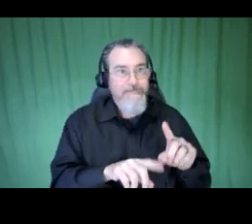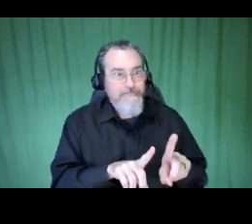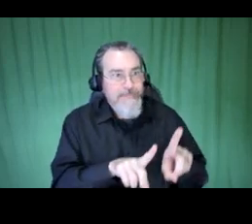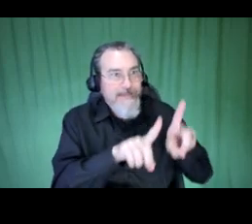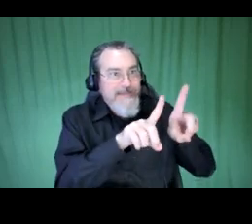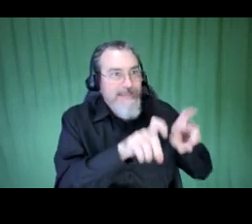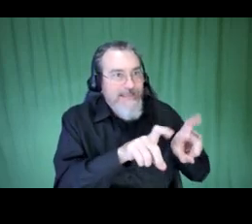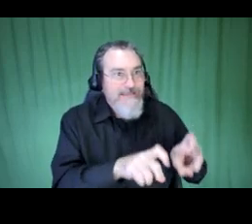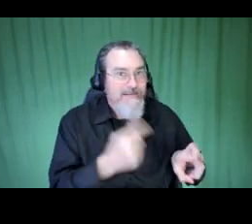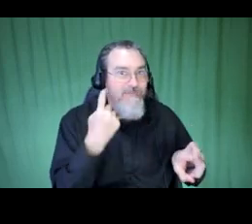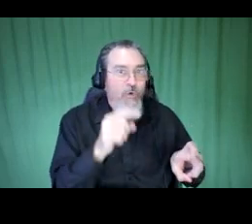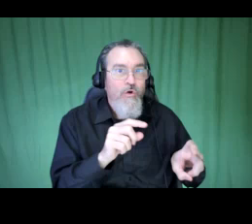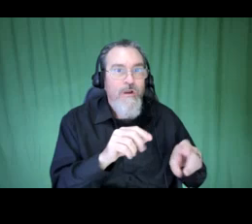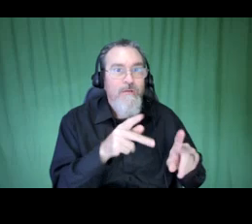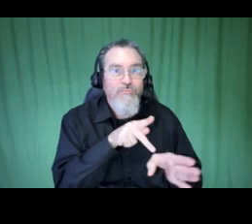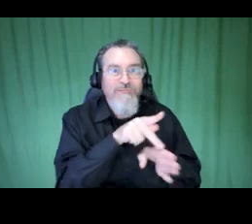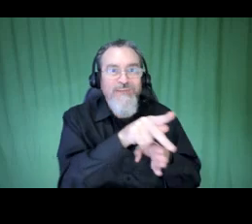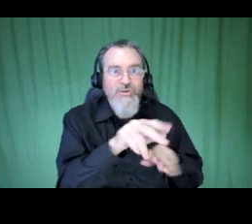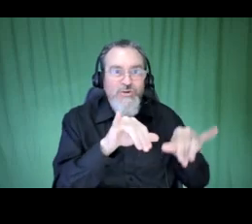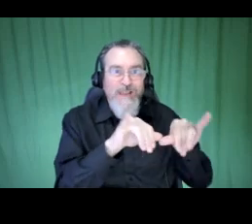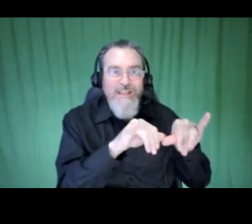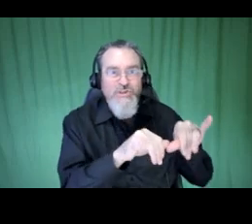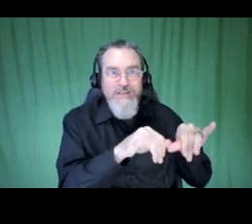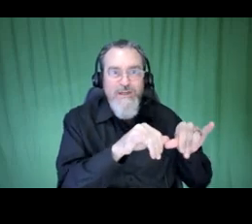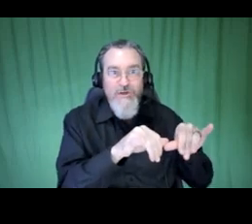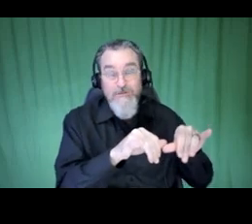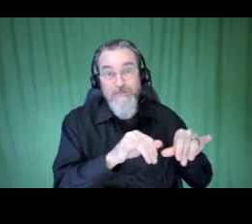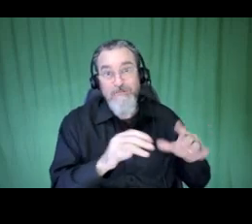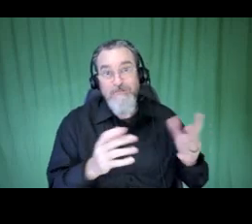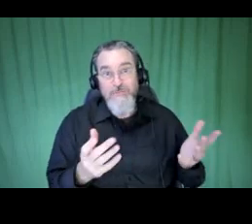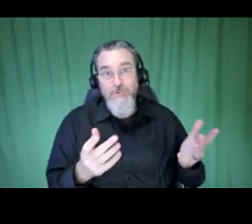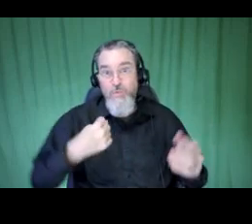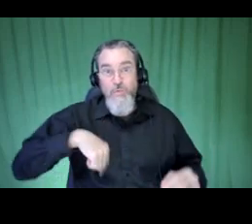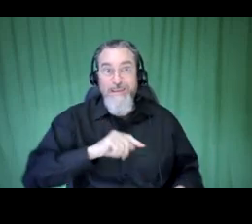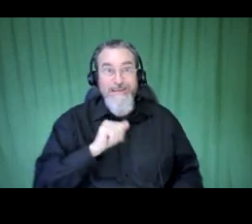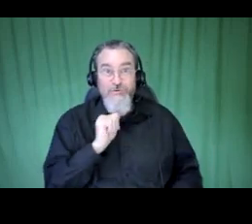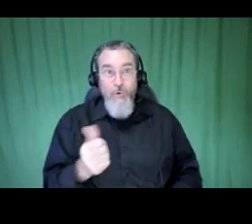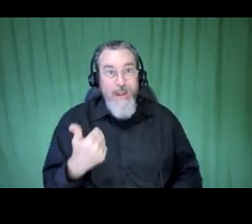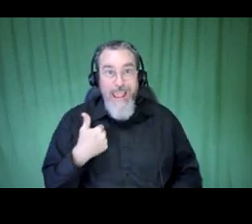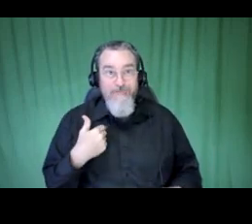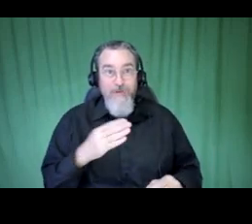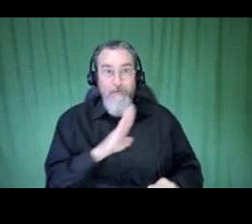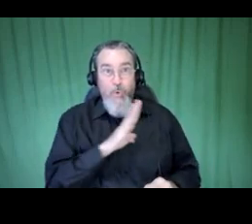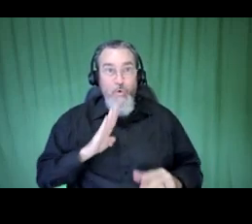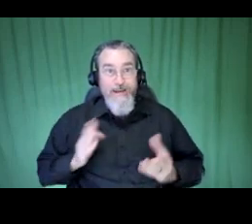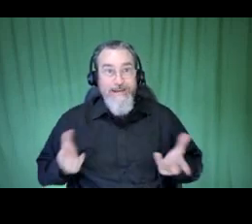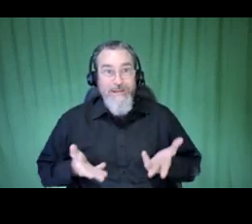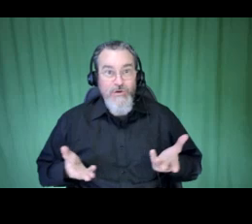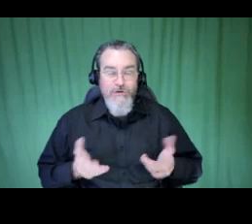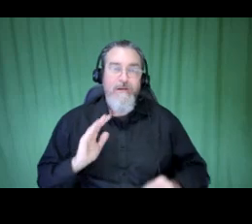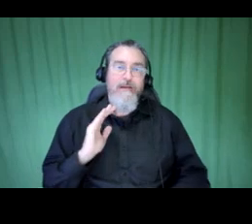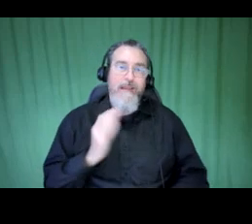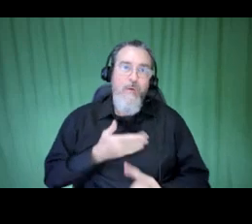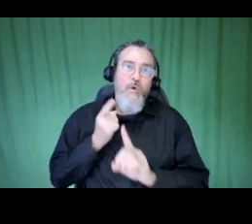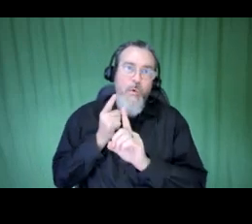own engineering board here. We're the only territory that doesn't. And that is one of the goals of our project, is